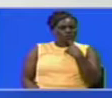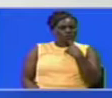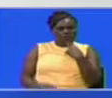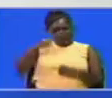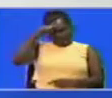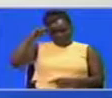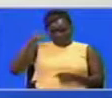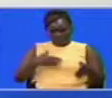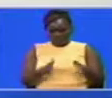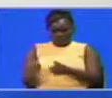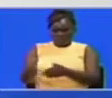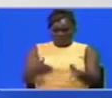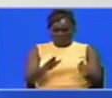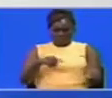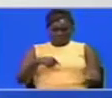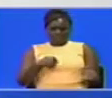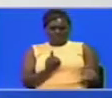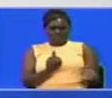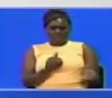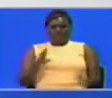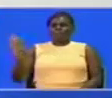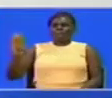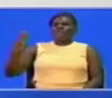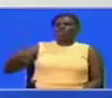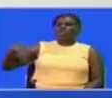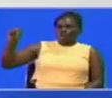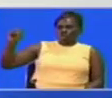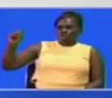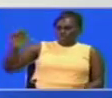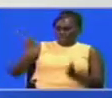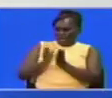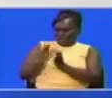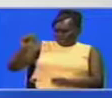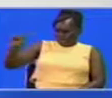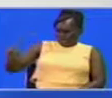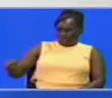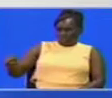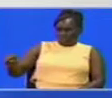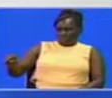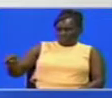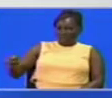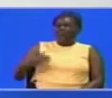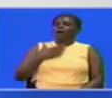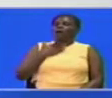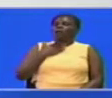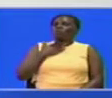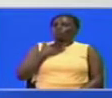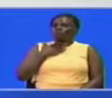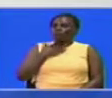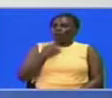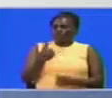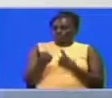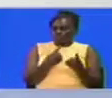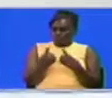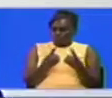Kerio. For me, in Baringo North and Baringo South, because I want to address the situation in both